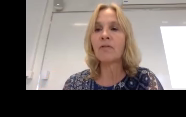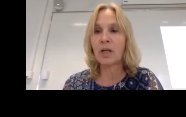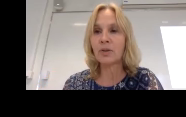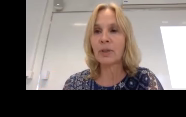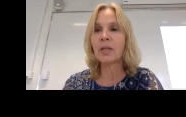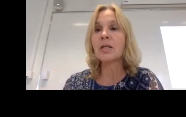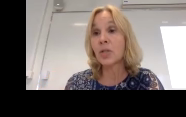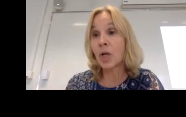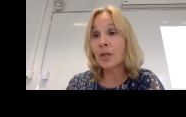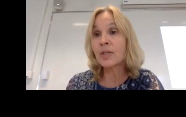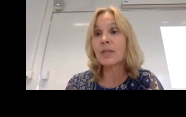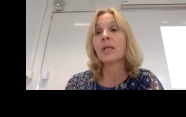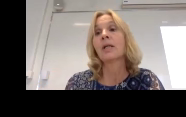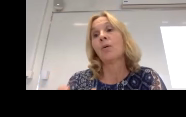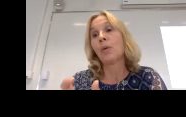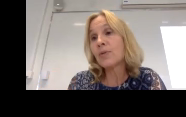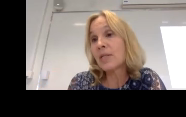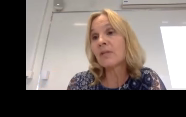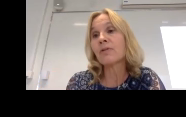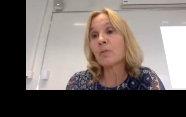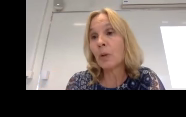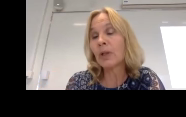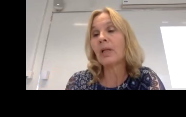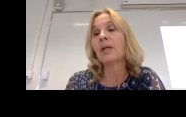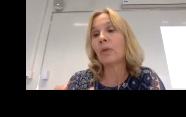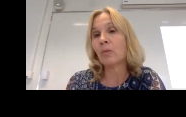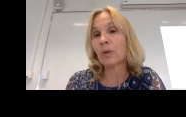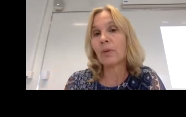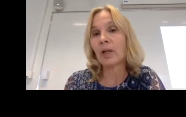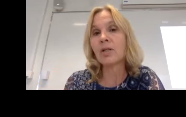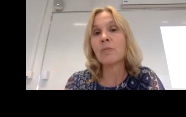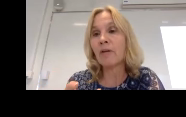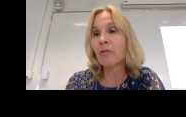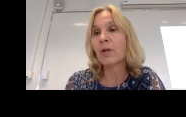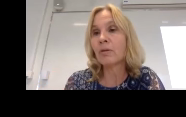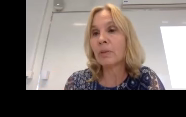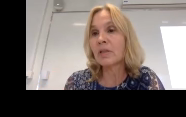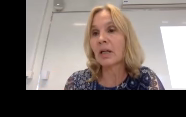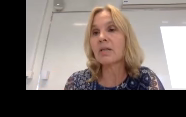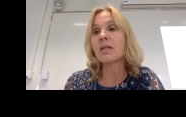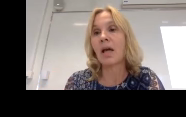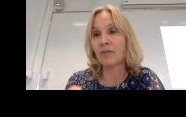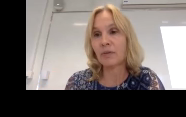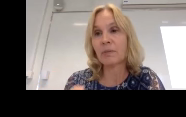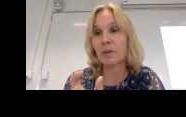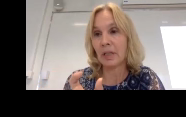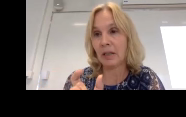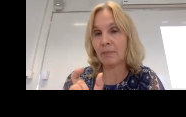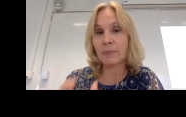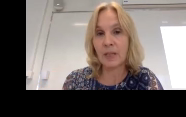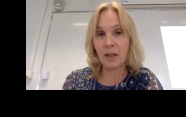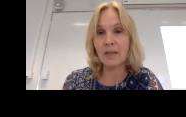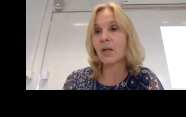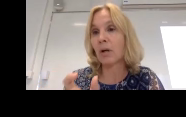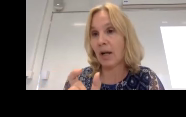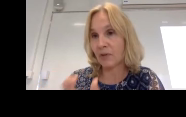the N400 starts where you see it for spoken and written word recognitions about 400 milliseconds after sign onset